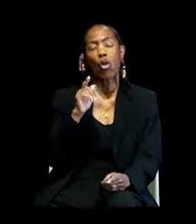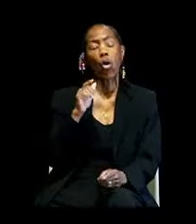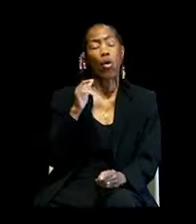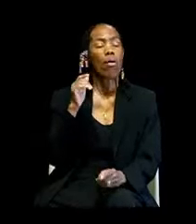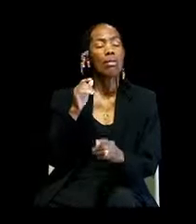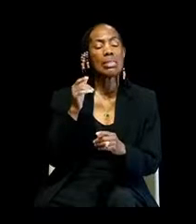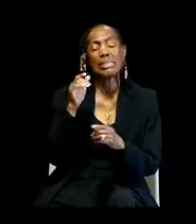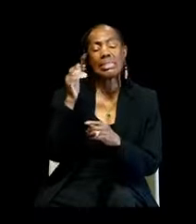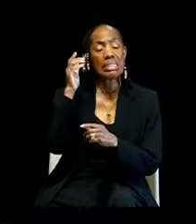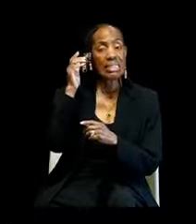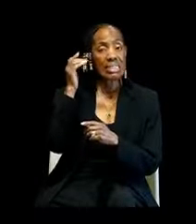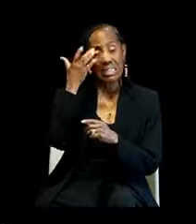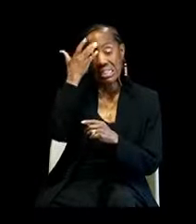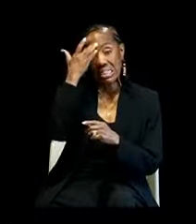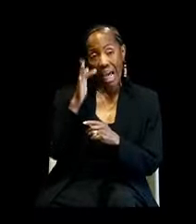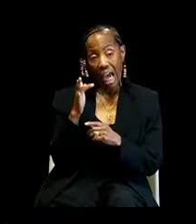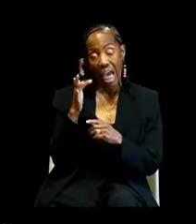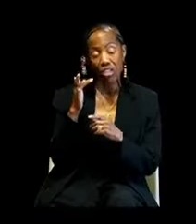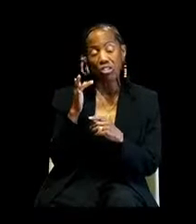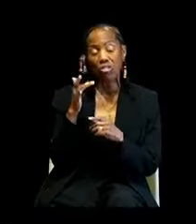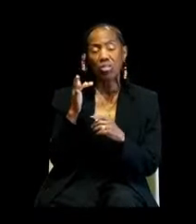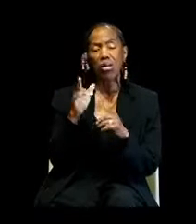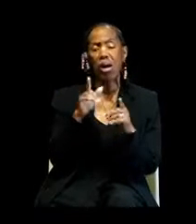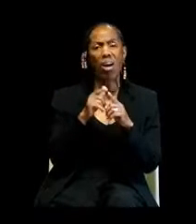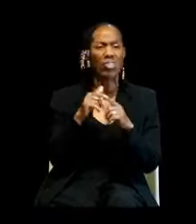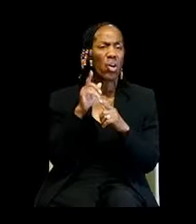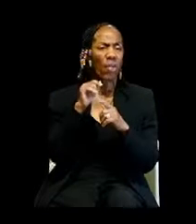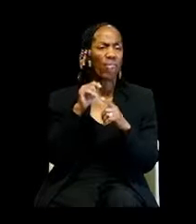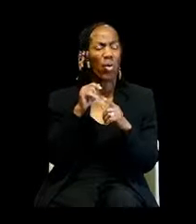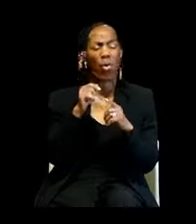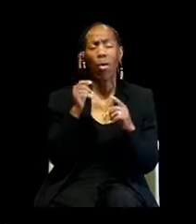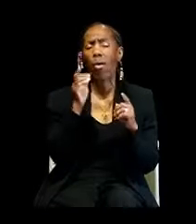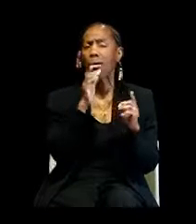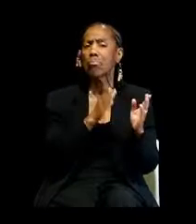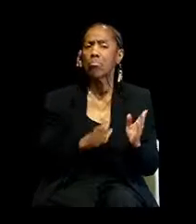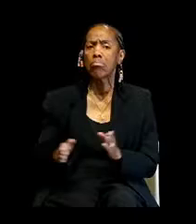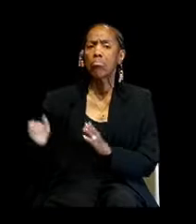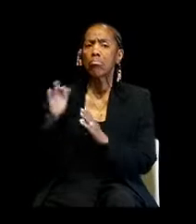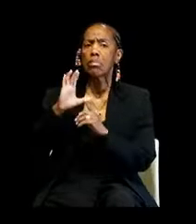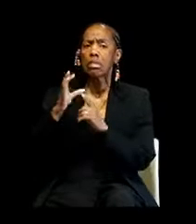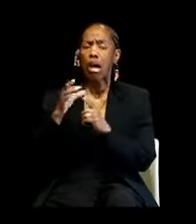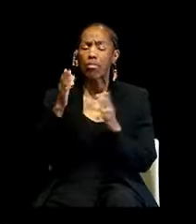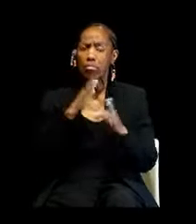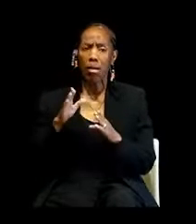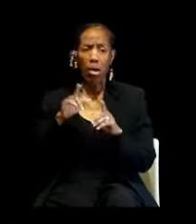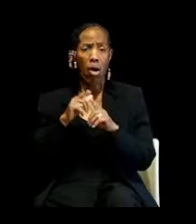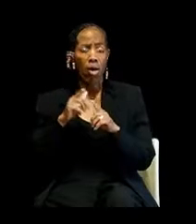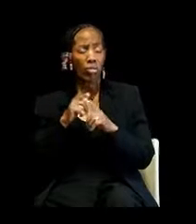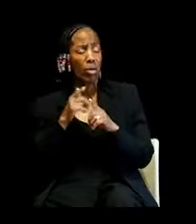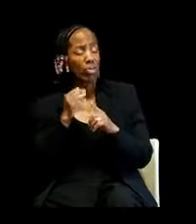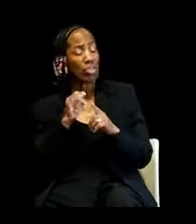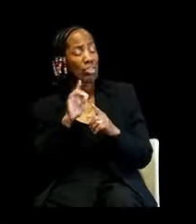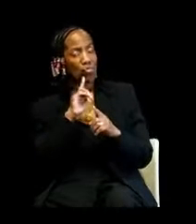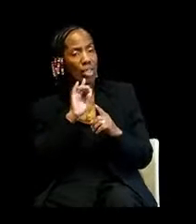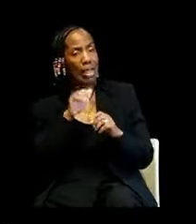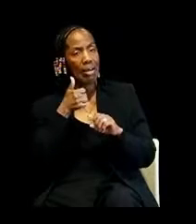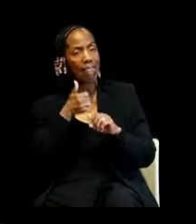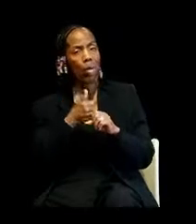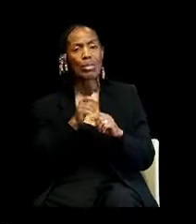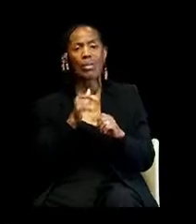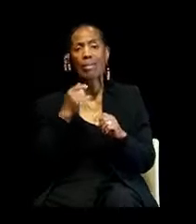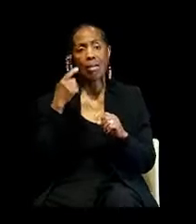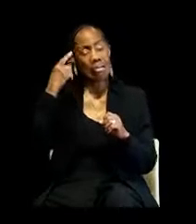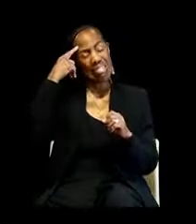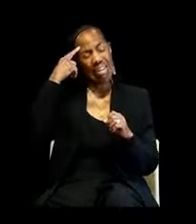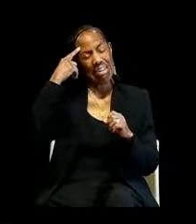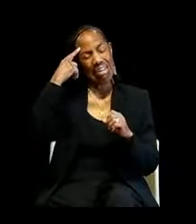by a collective of Black youth, artists, cultural workers, and organizers. NGSII operates with the intention of shifting westernized conditions